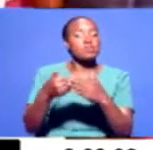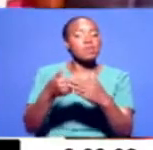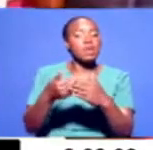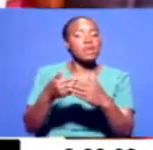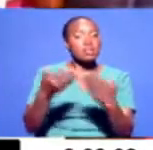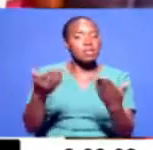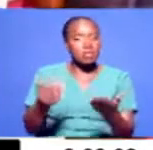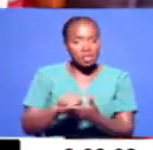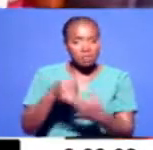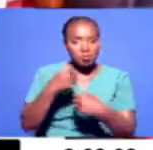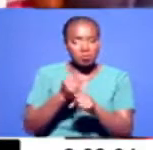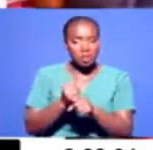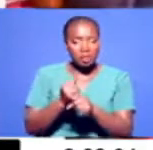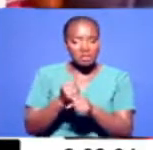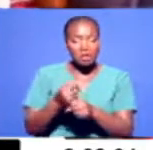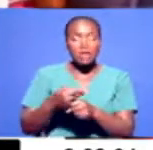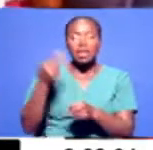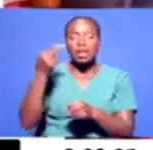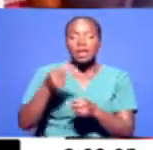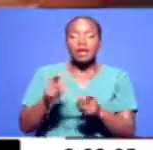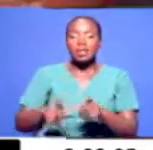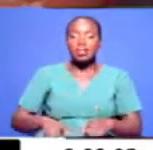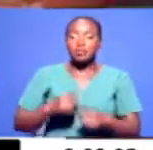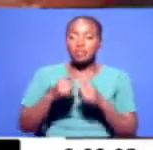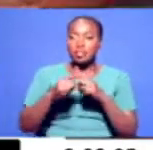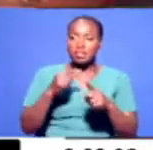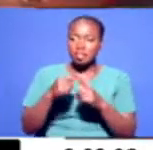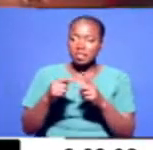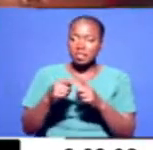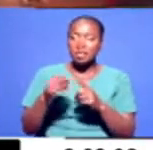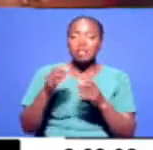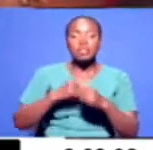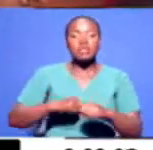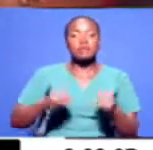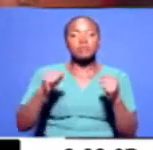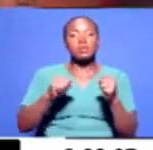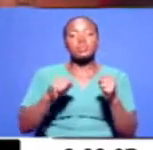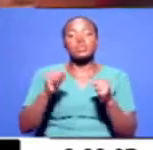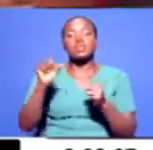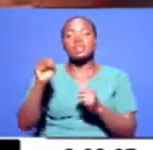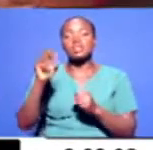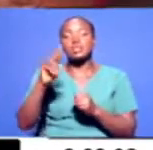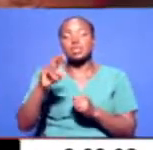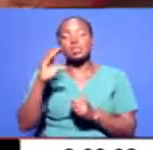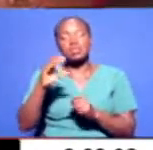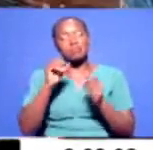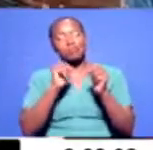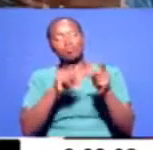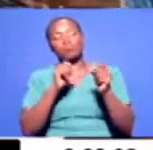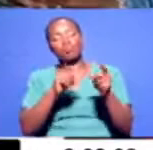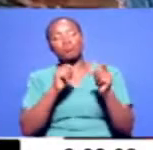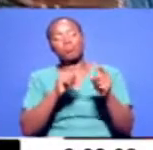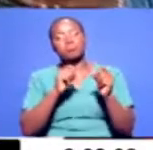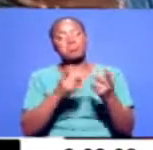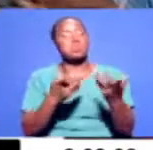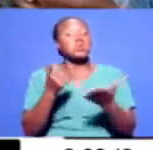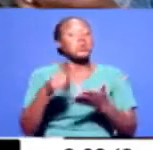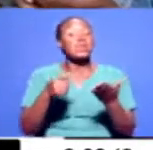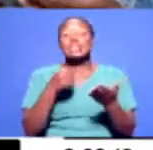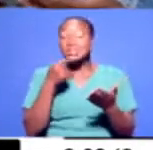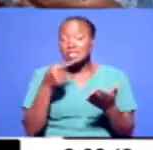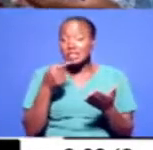living. KOTU boss Francis Atwoli using the occasion to hit at the Salaries and Remuneration Commission over what he claimed to